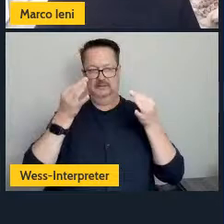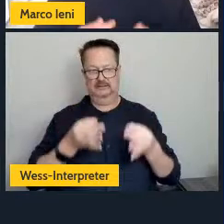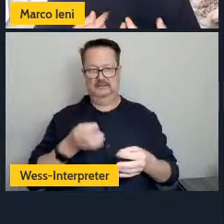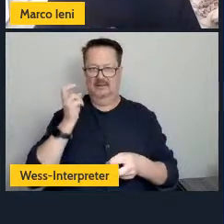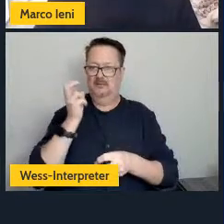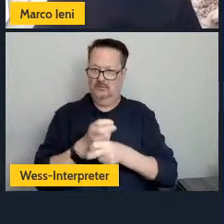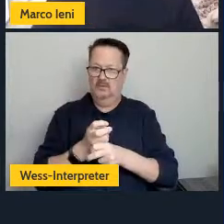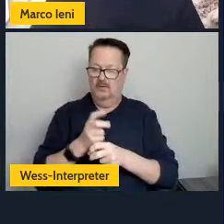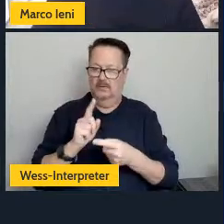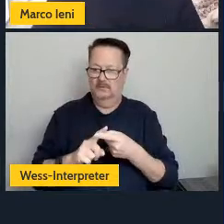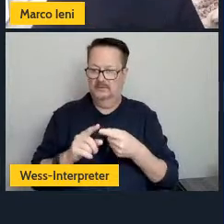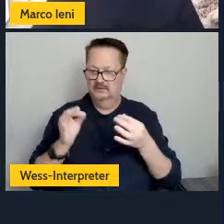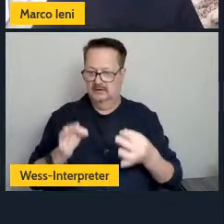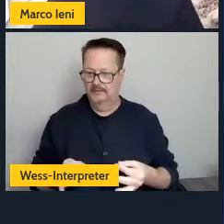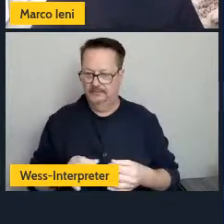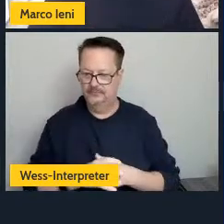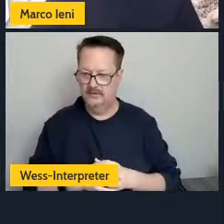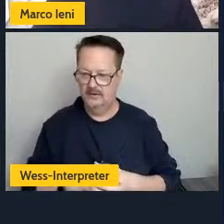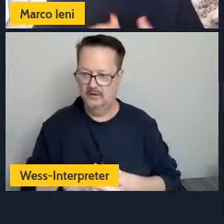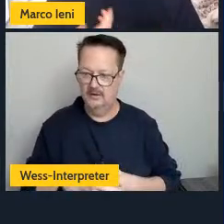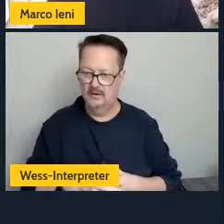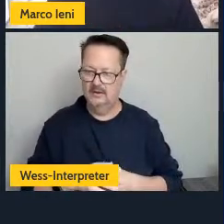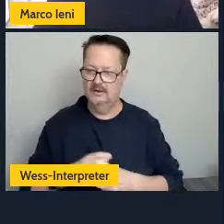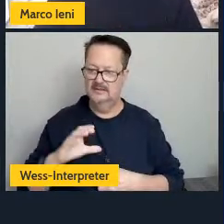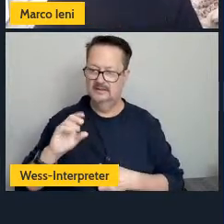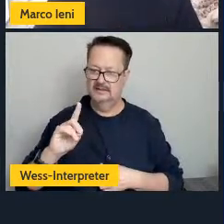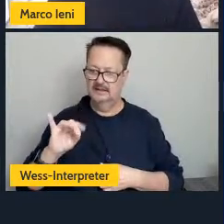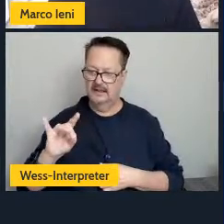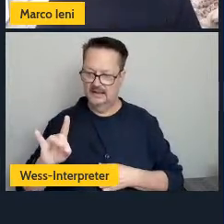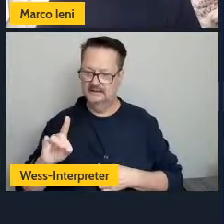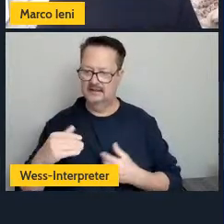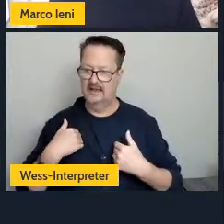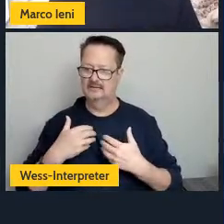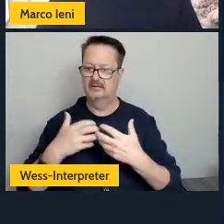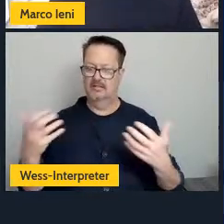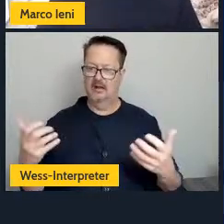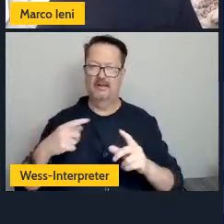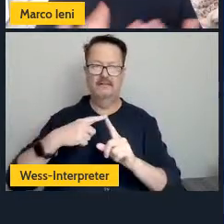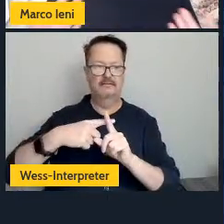and yeah, CDK has a lot of advantages. So